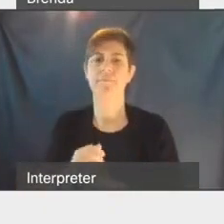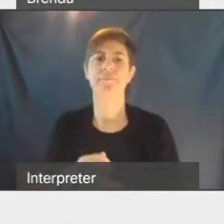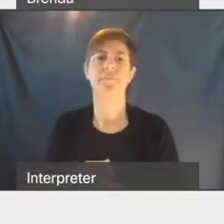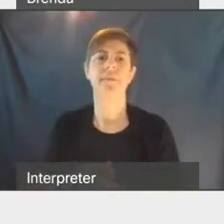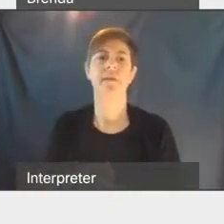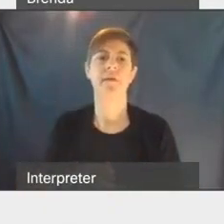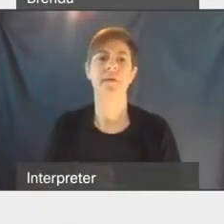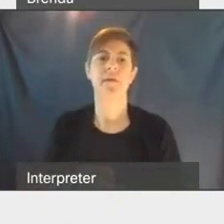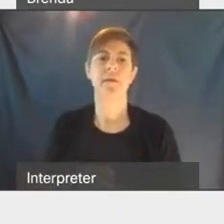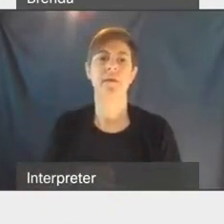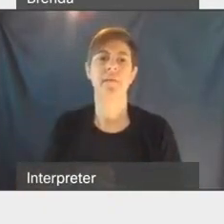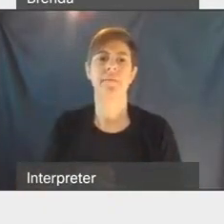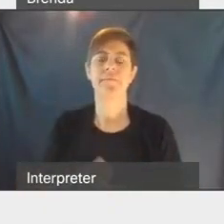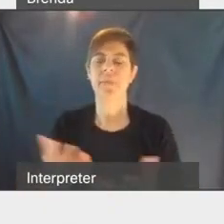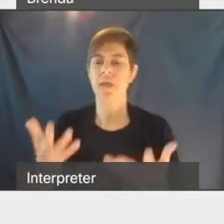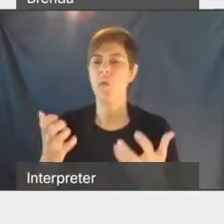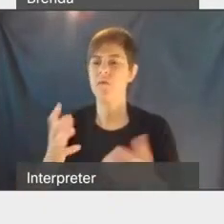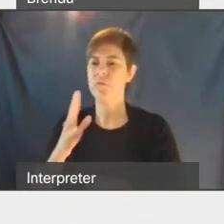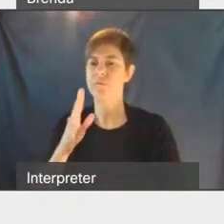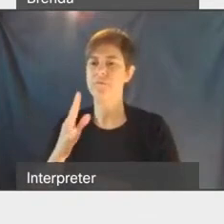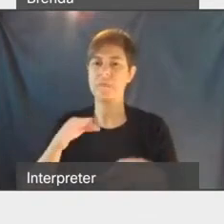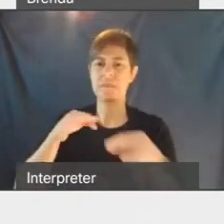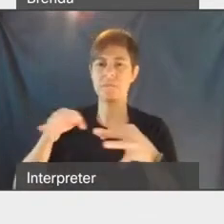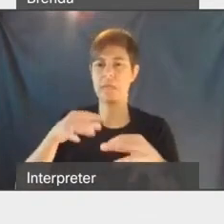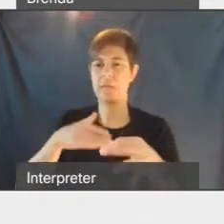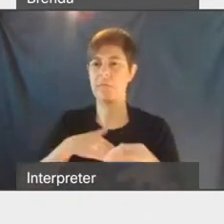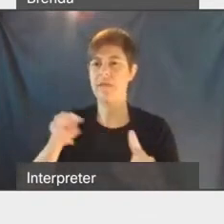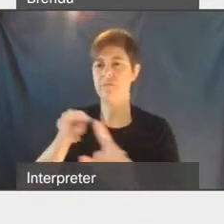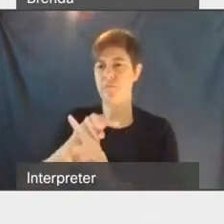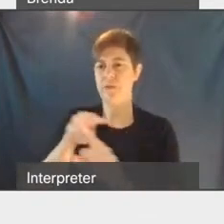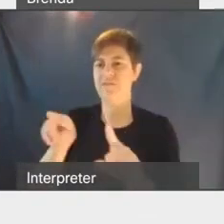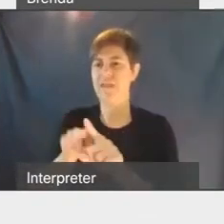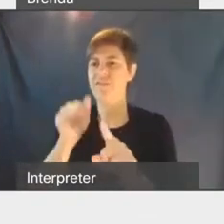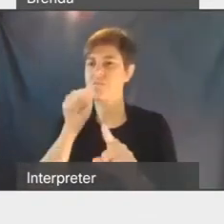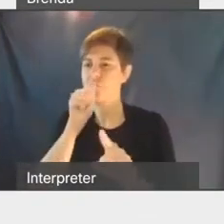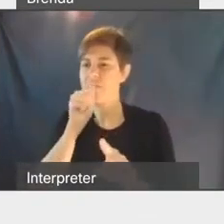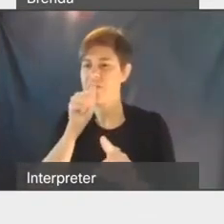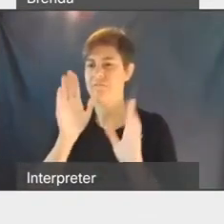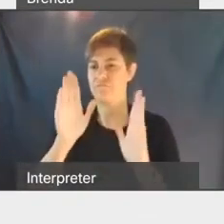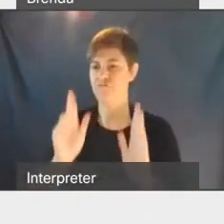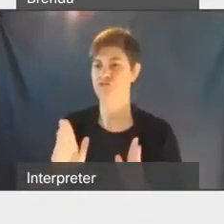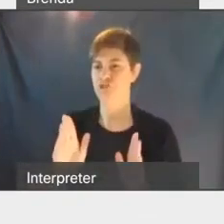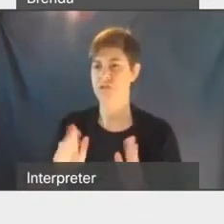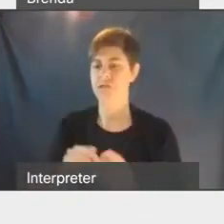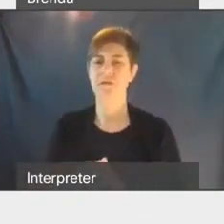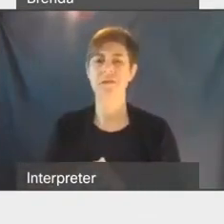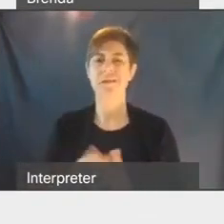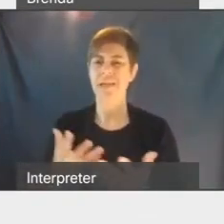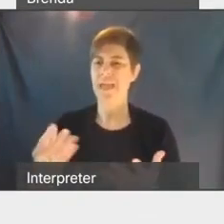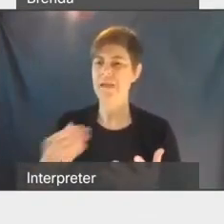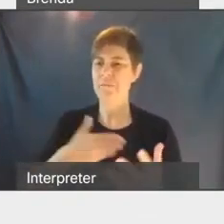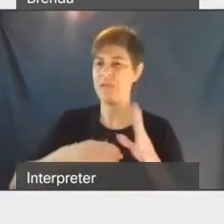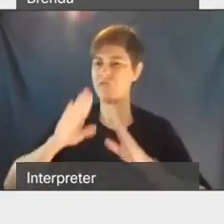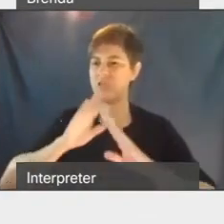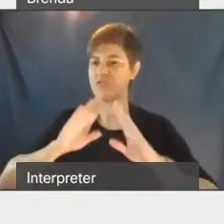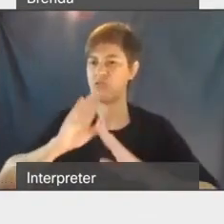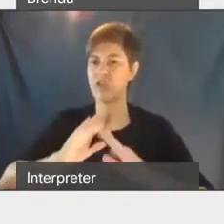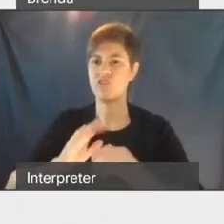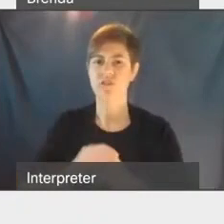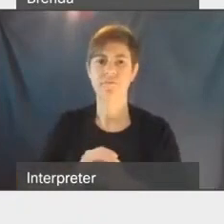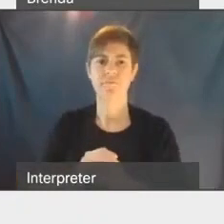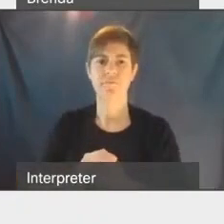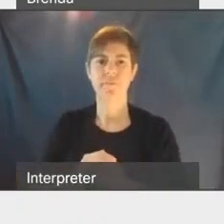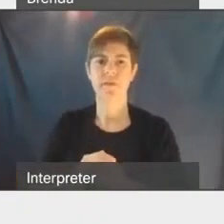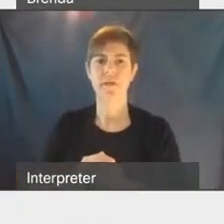in terms of a private citizen and kind of the frustration that we see through the process. And there was one line in particular, I promise I'm